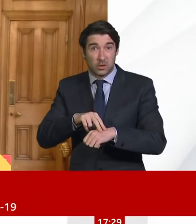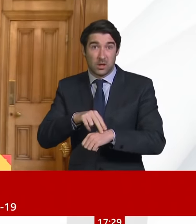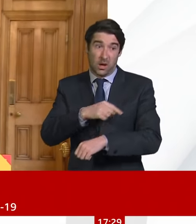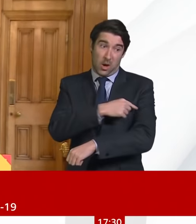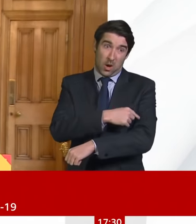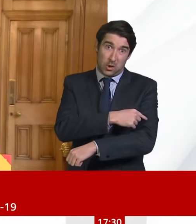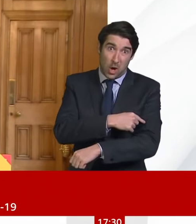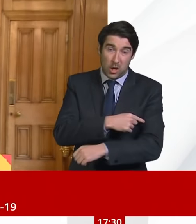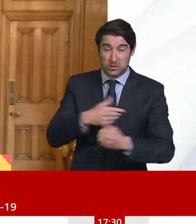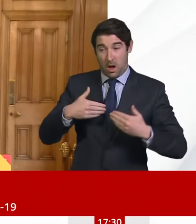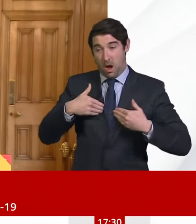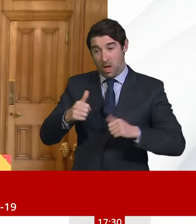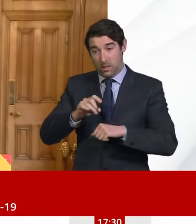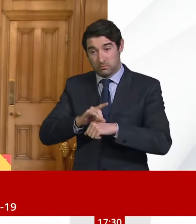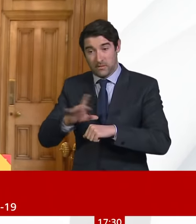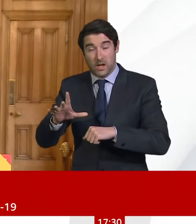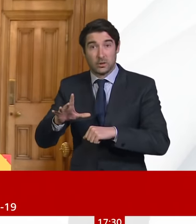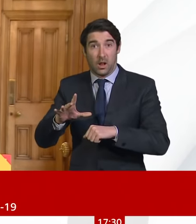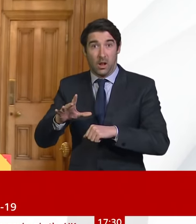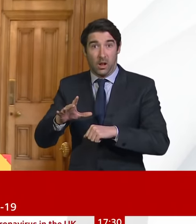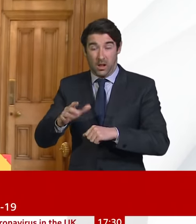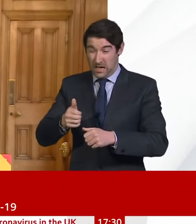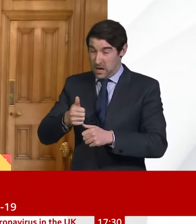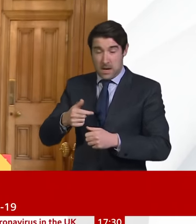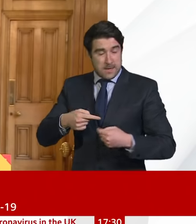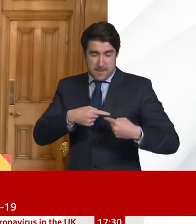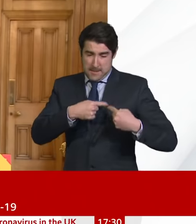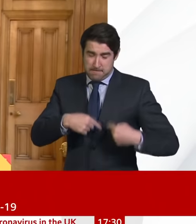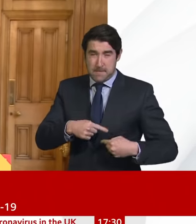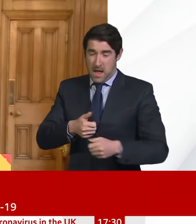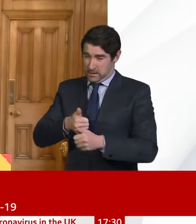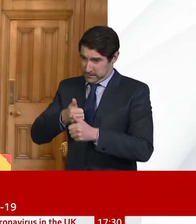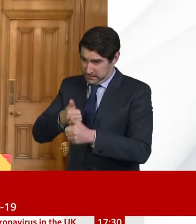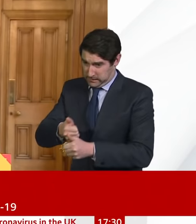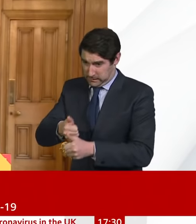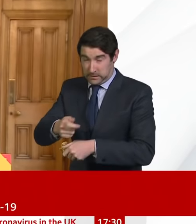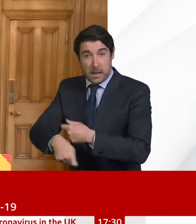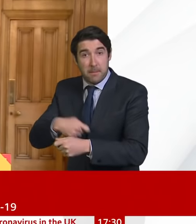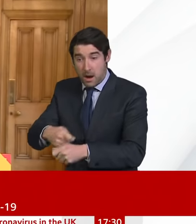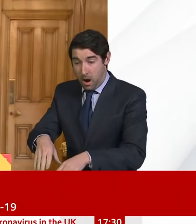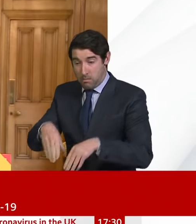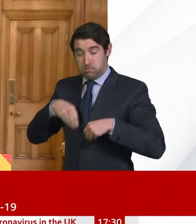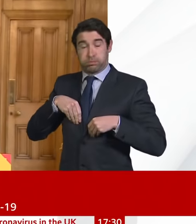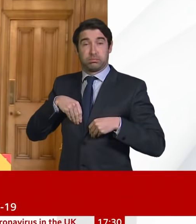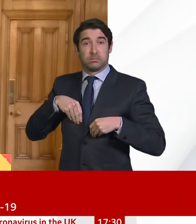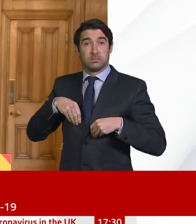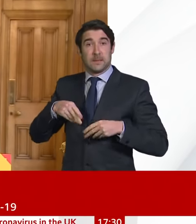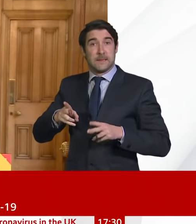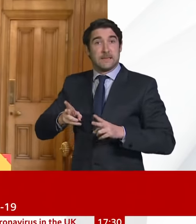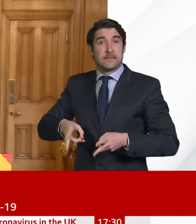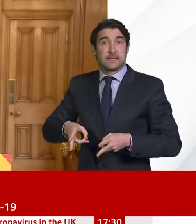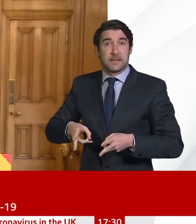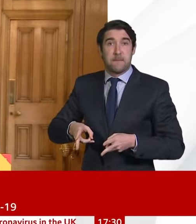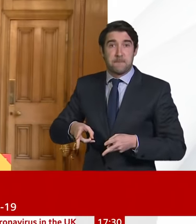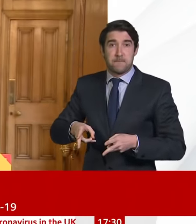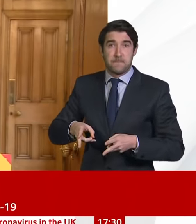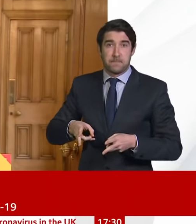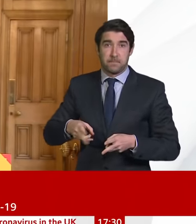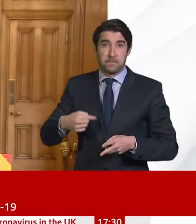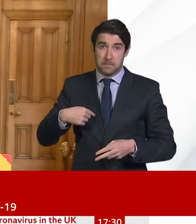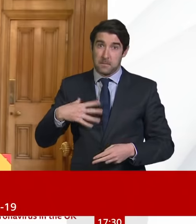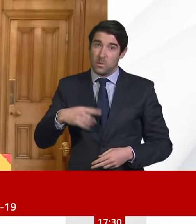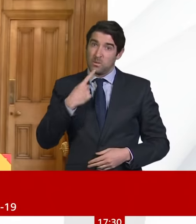to care for others. And I just want to say this on behalf of all my colleagues in health and social care. I am